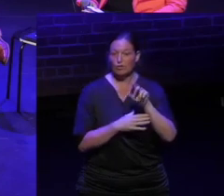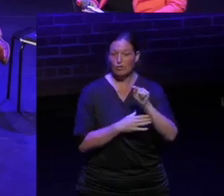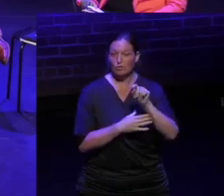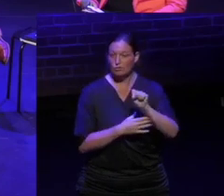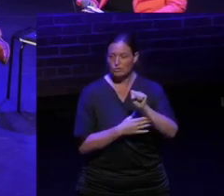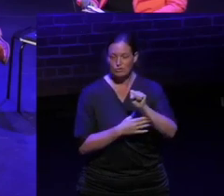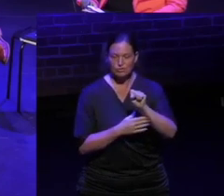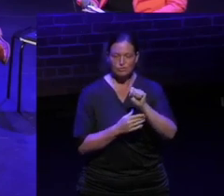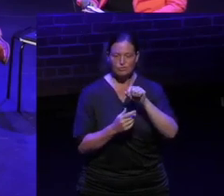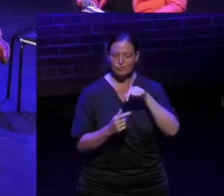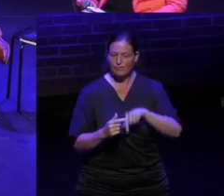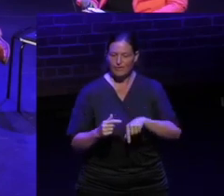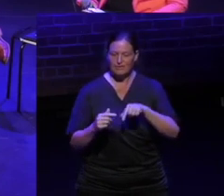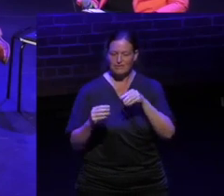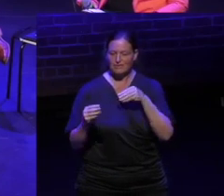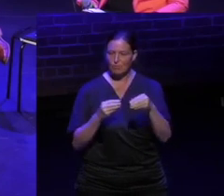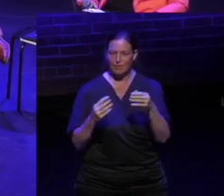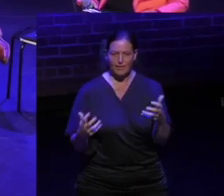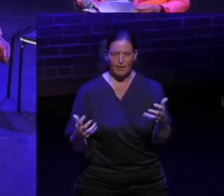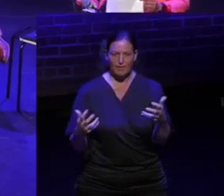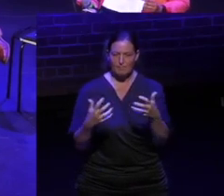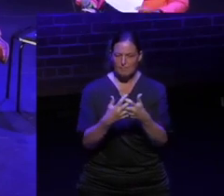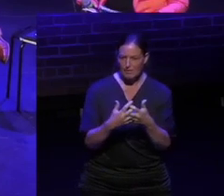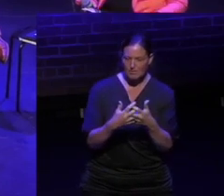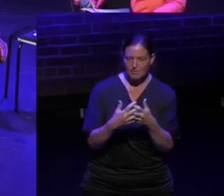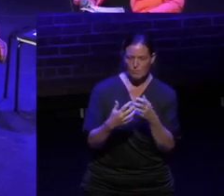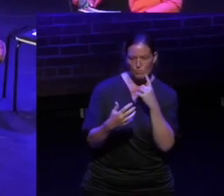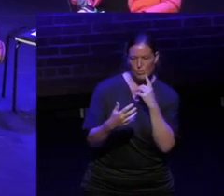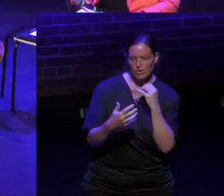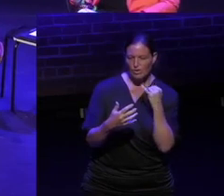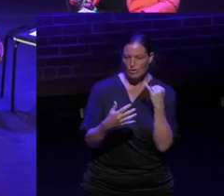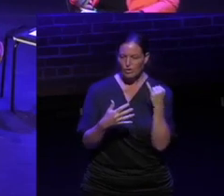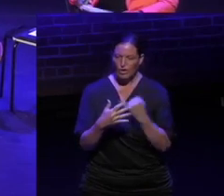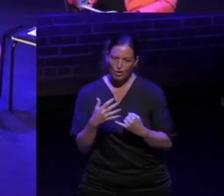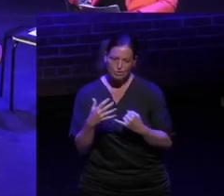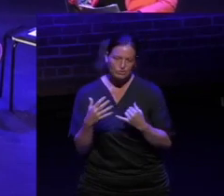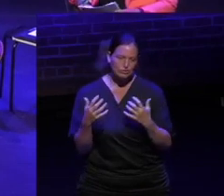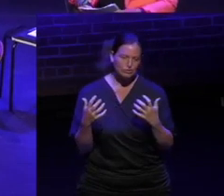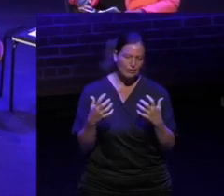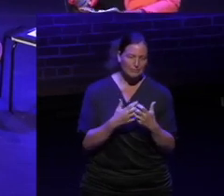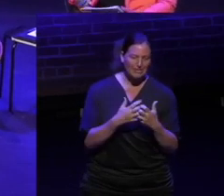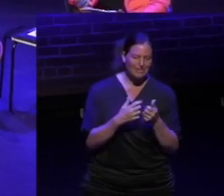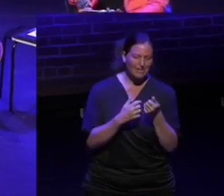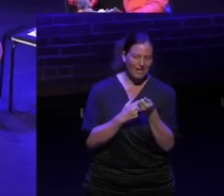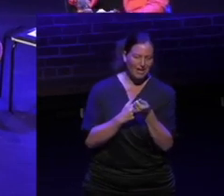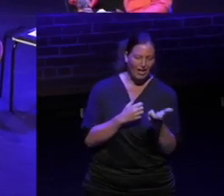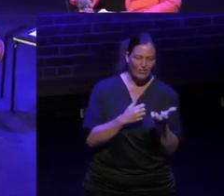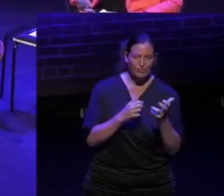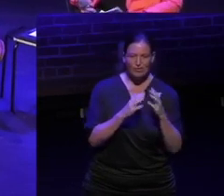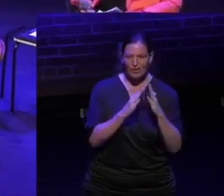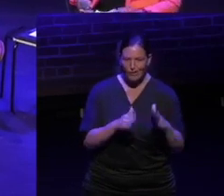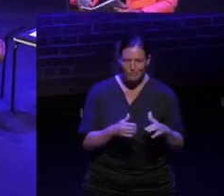part of this amalgamation of where the arts meets other things, other sectors in